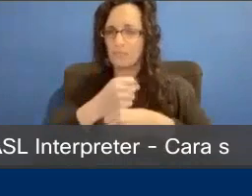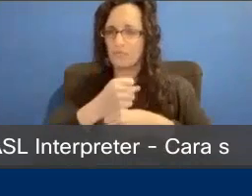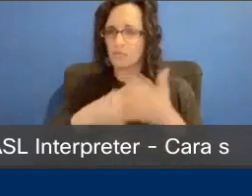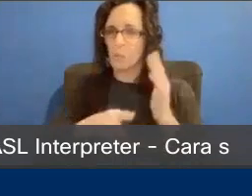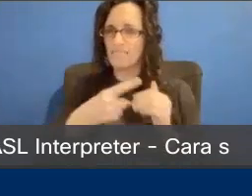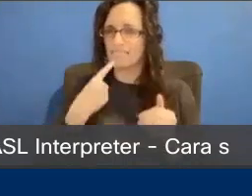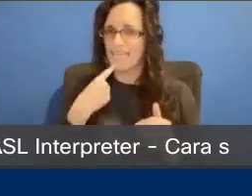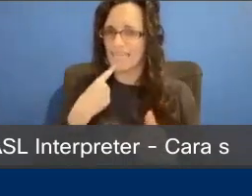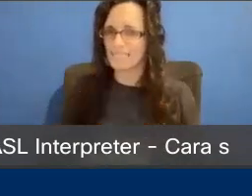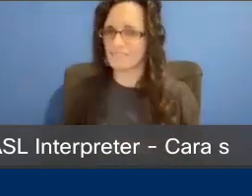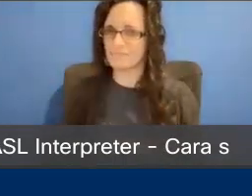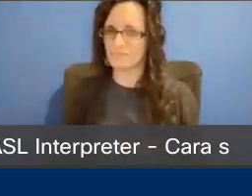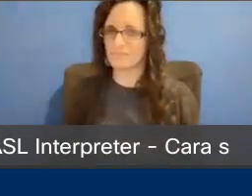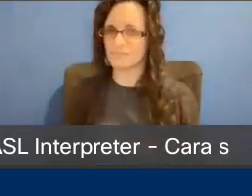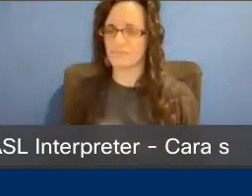spoke about.